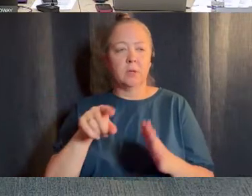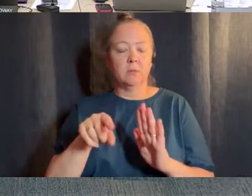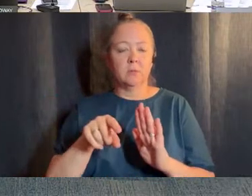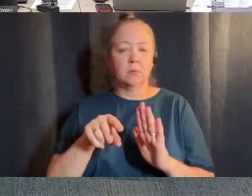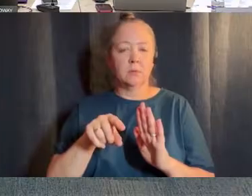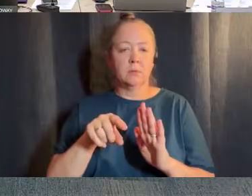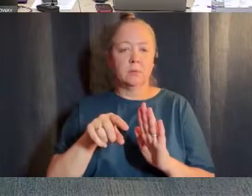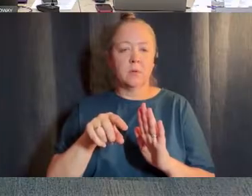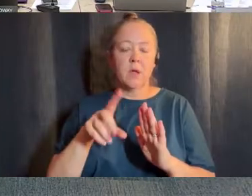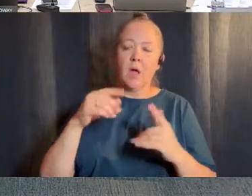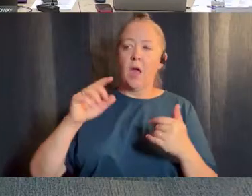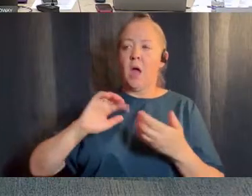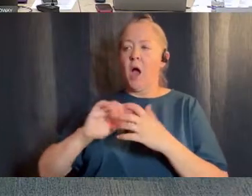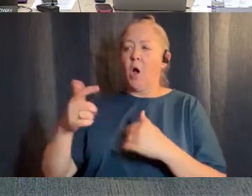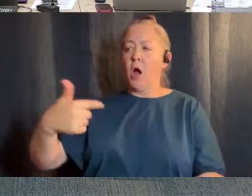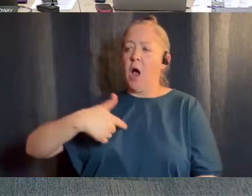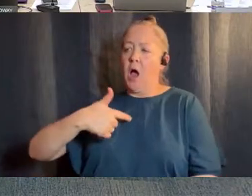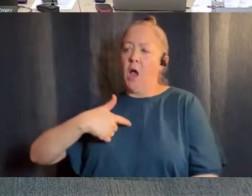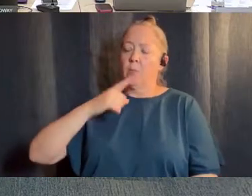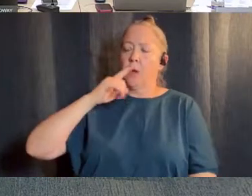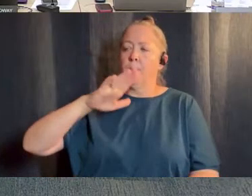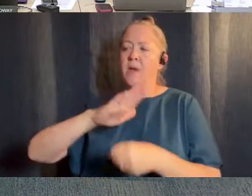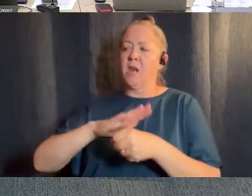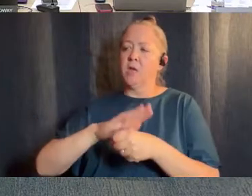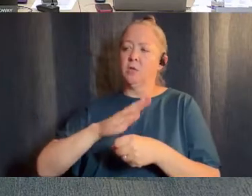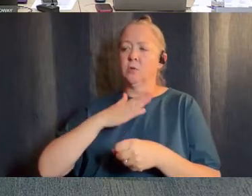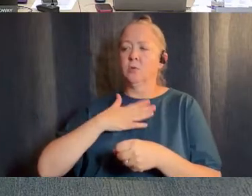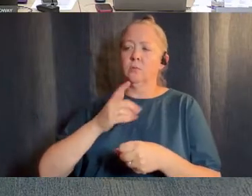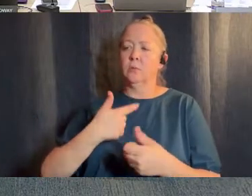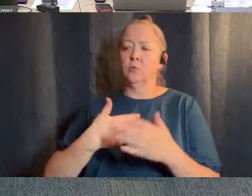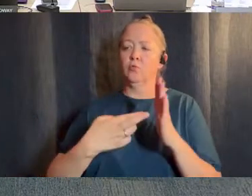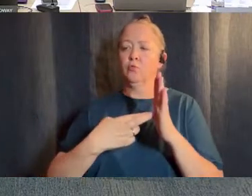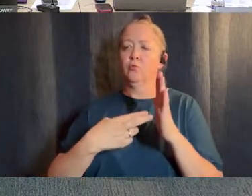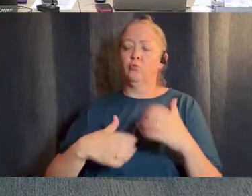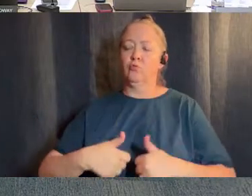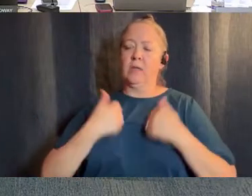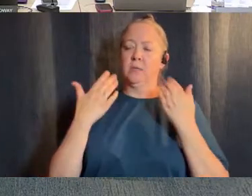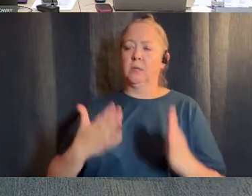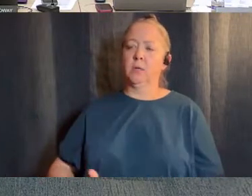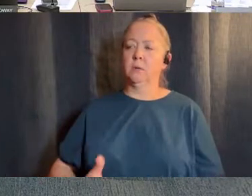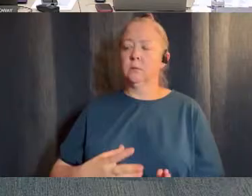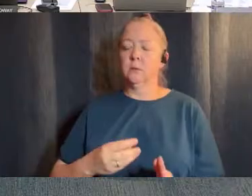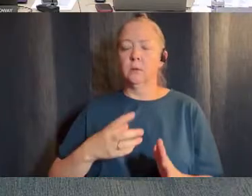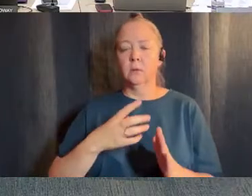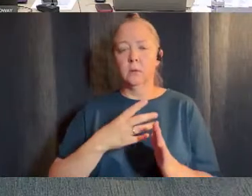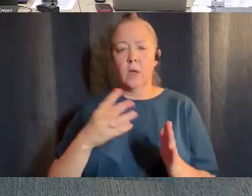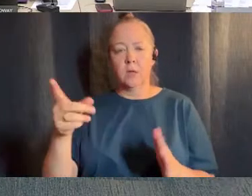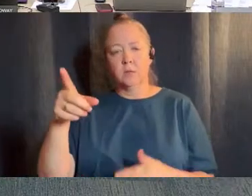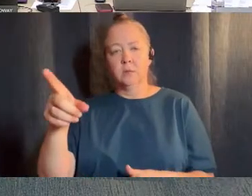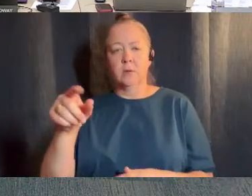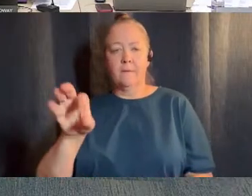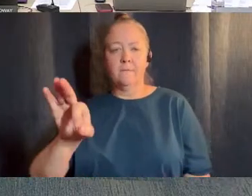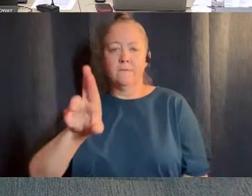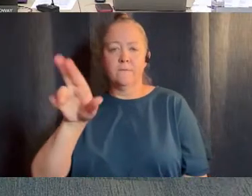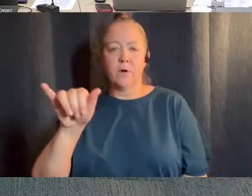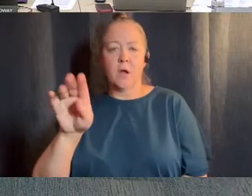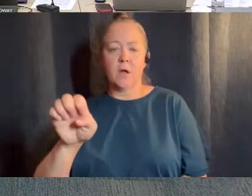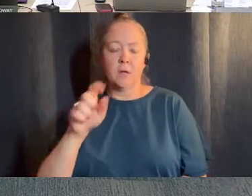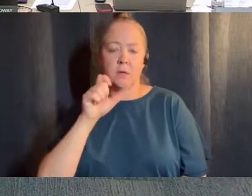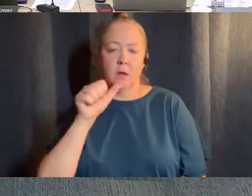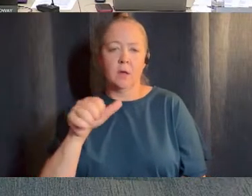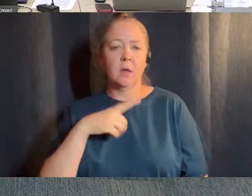their responsibilities, constituents, and what great parents they are. CM Fry had attended all of the budget meetings